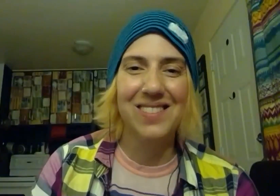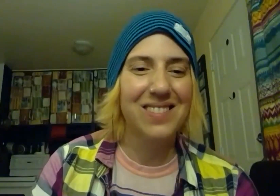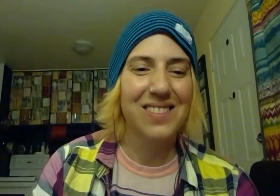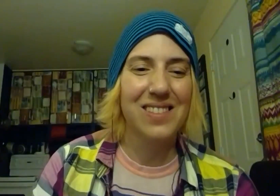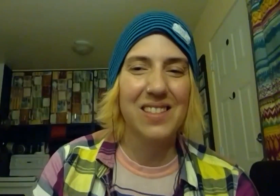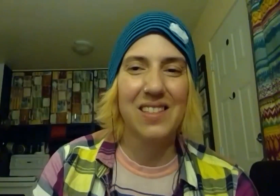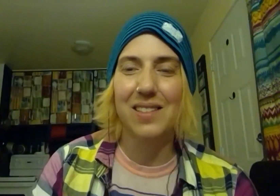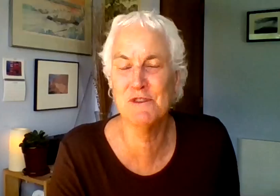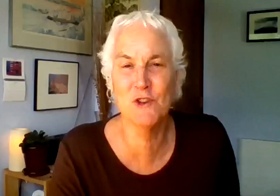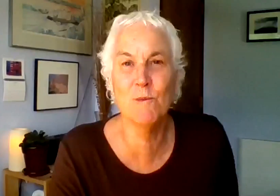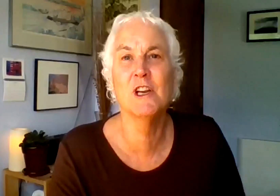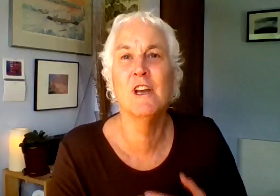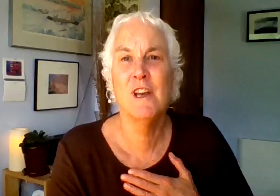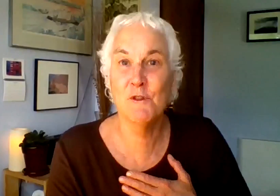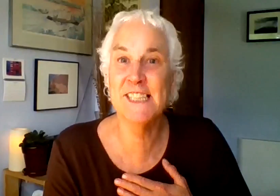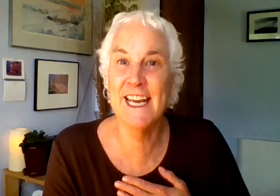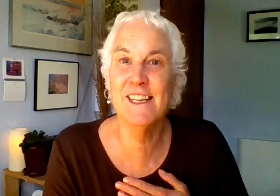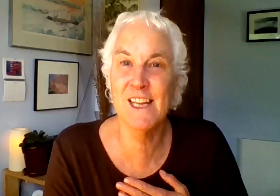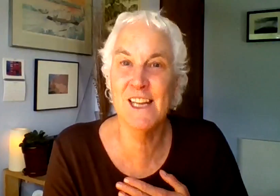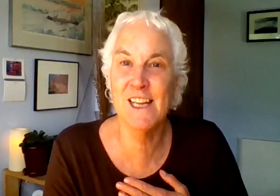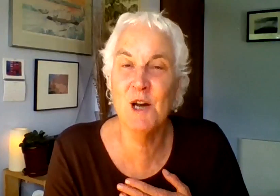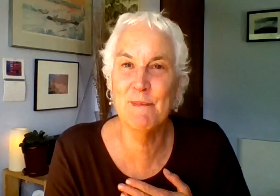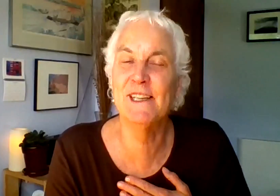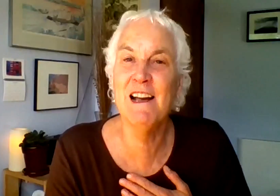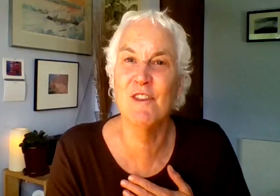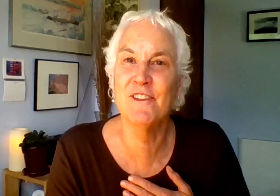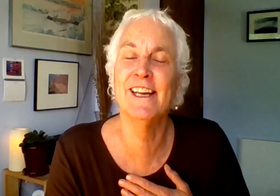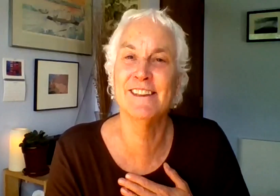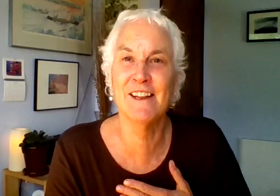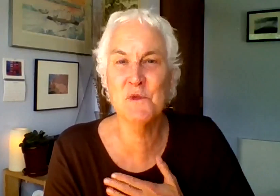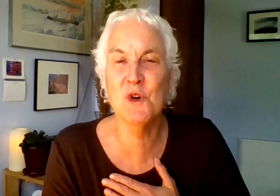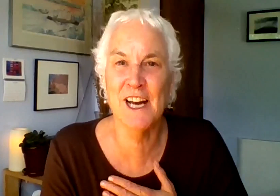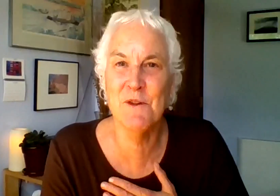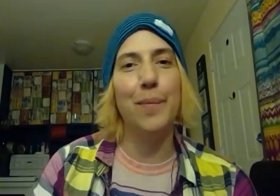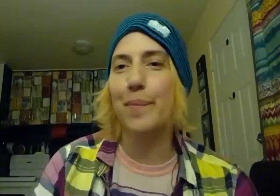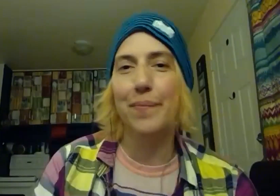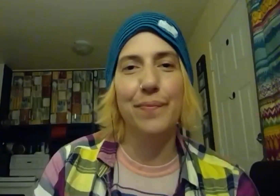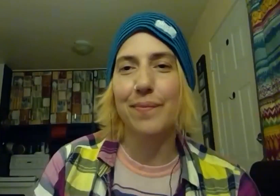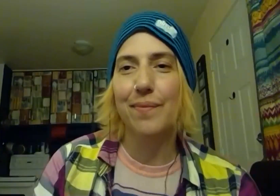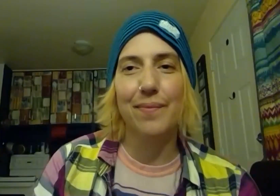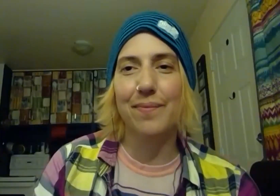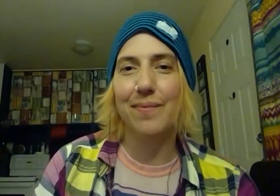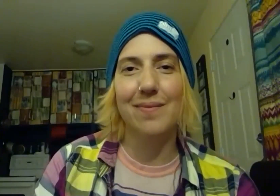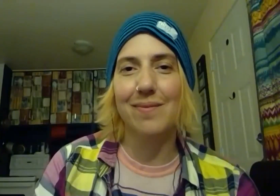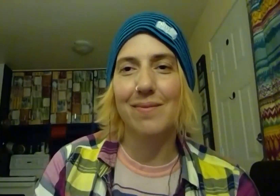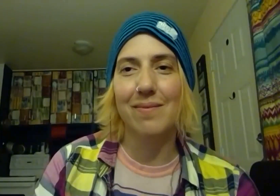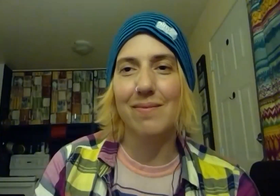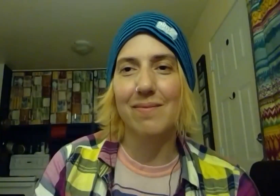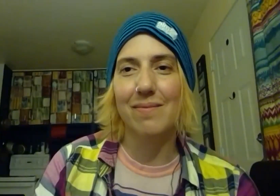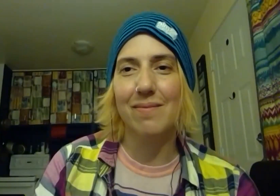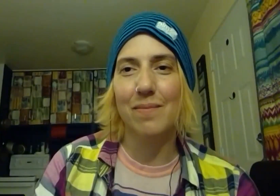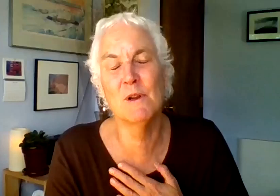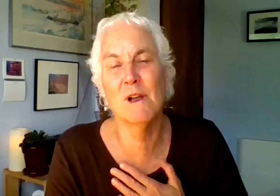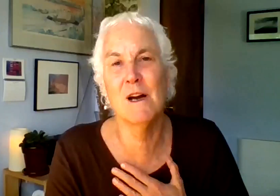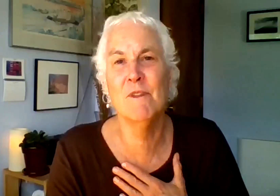You guys perfect. And thank you so much for standing up for mental health. And that's the world. And I really